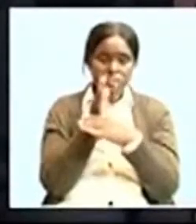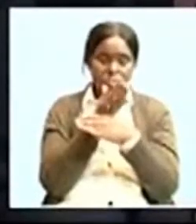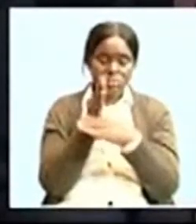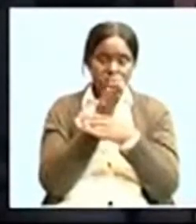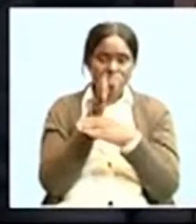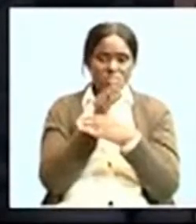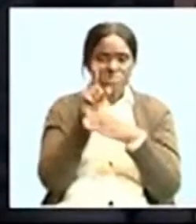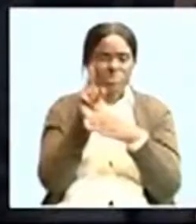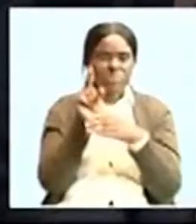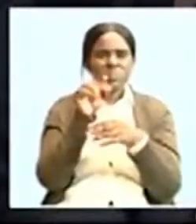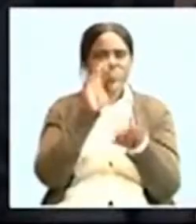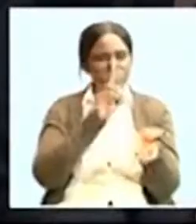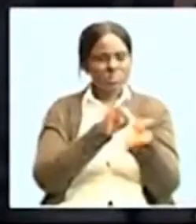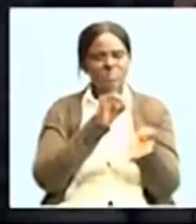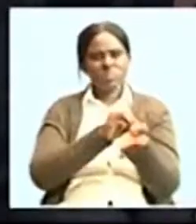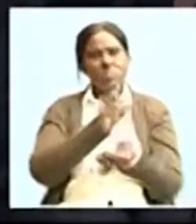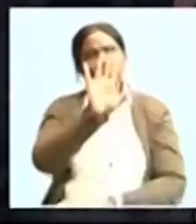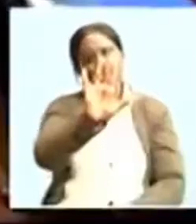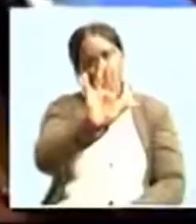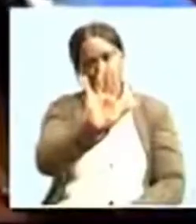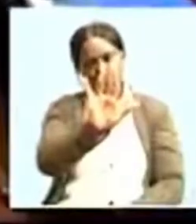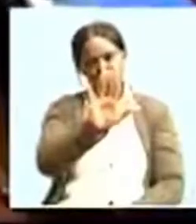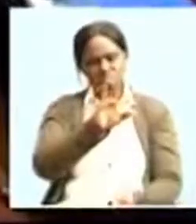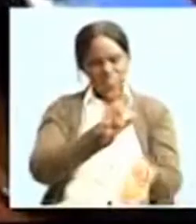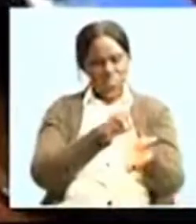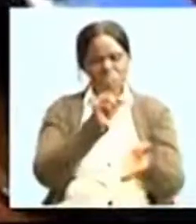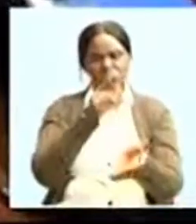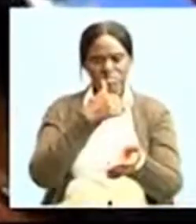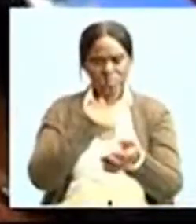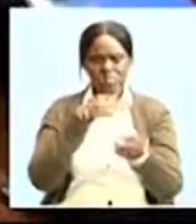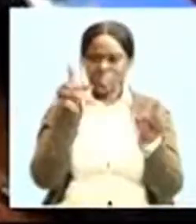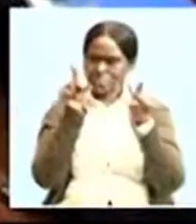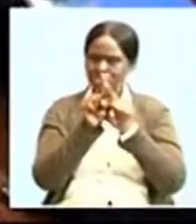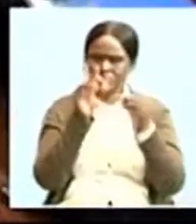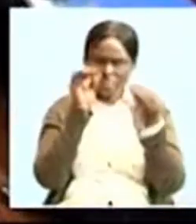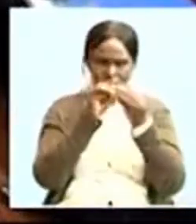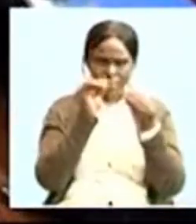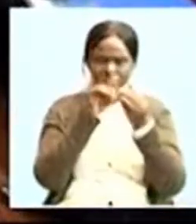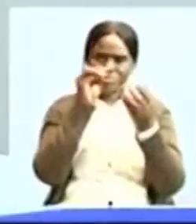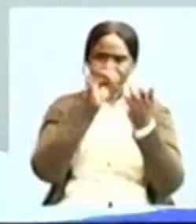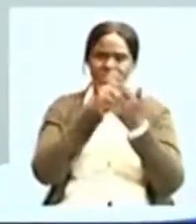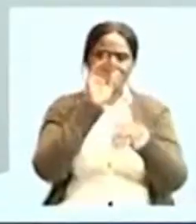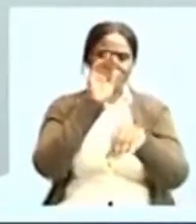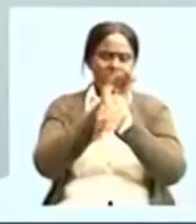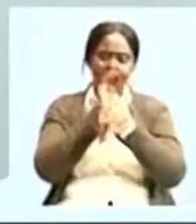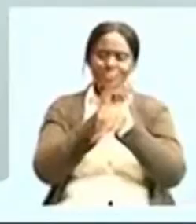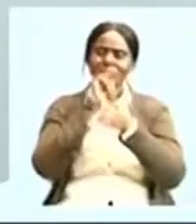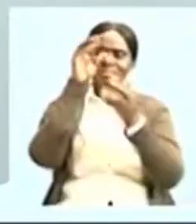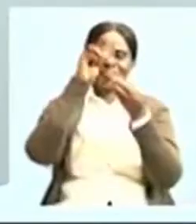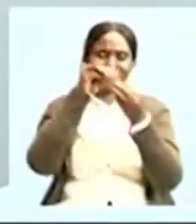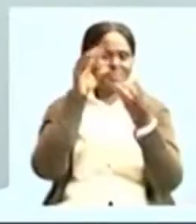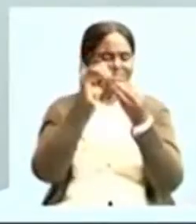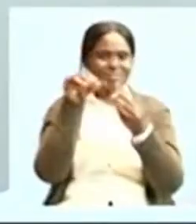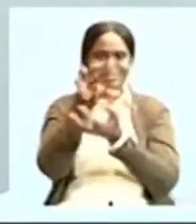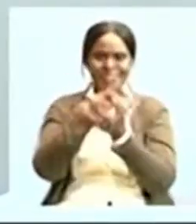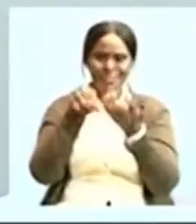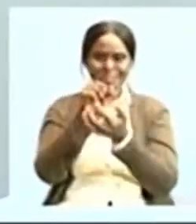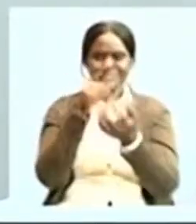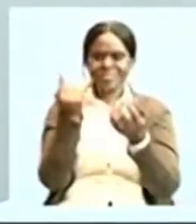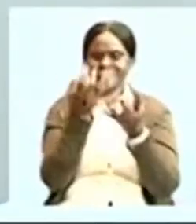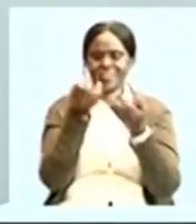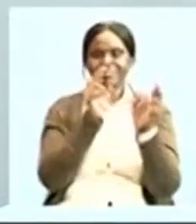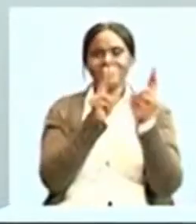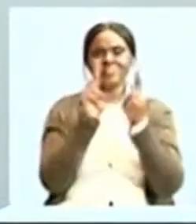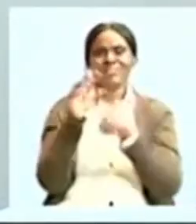You got what? Doc. You have put up a very good case. Don't add more. You confuse them. I want them